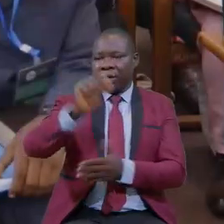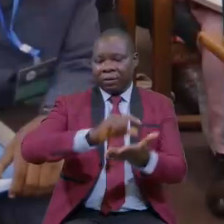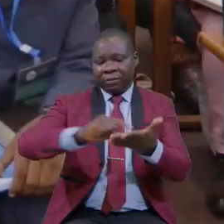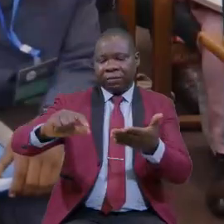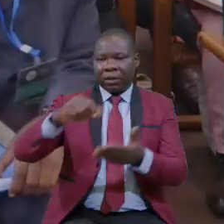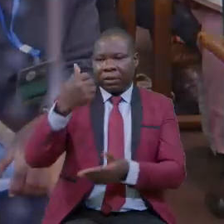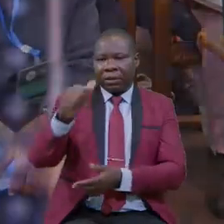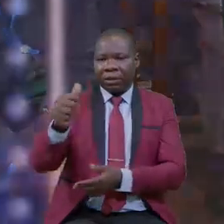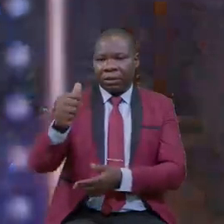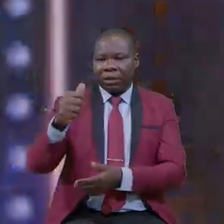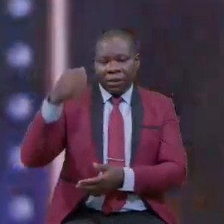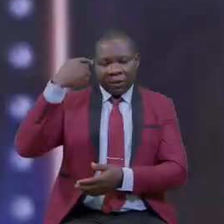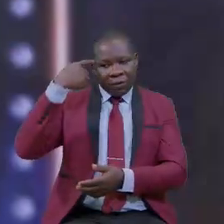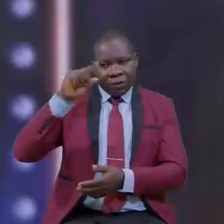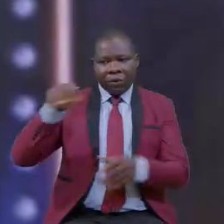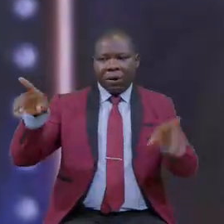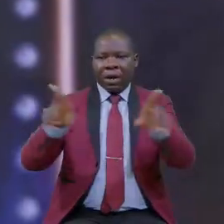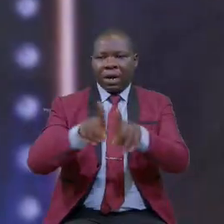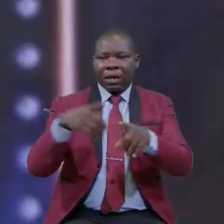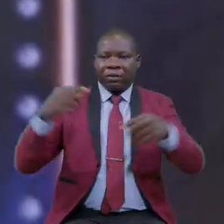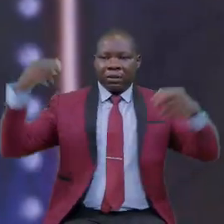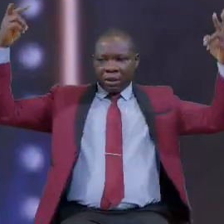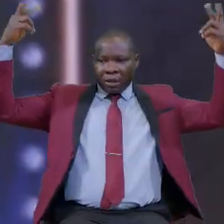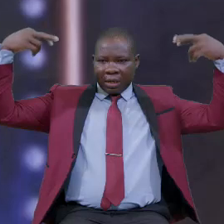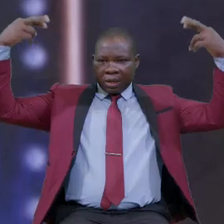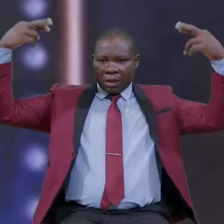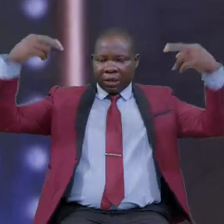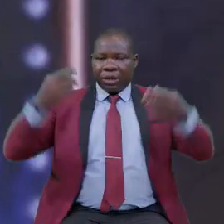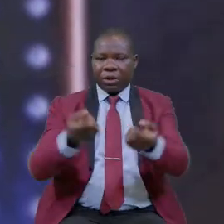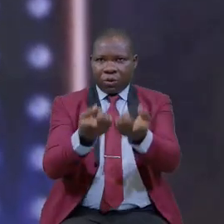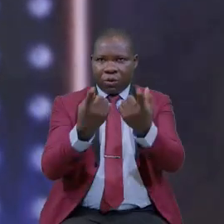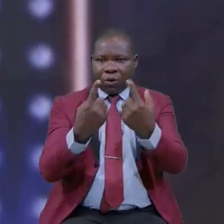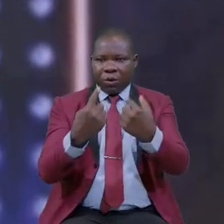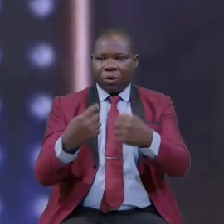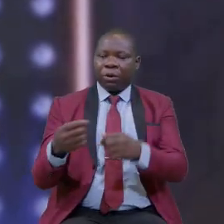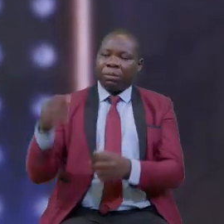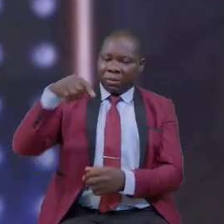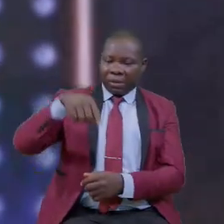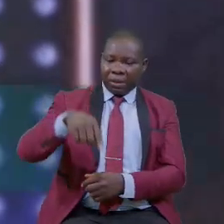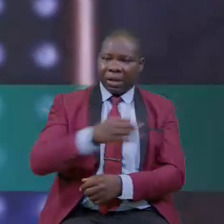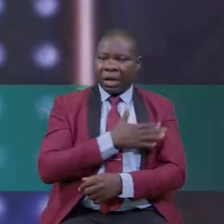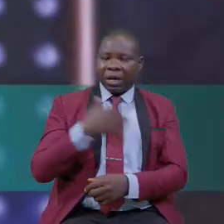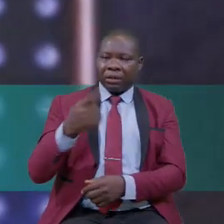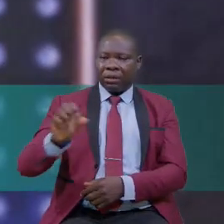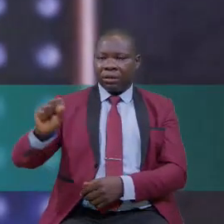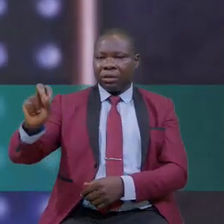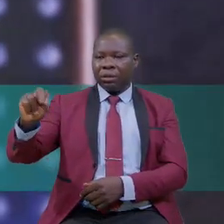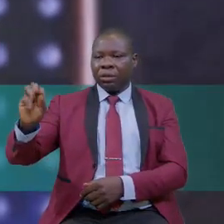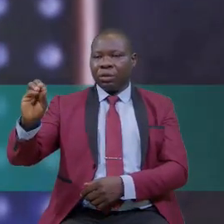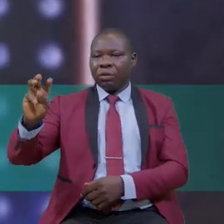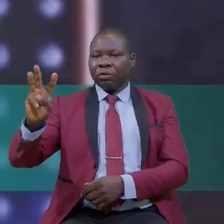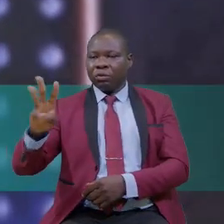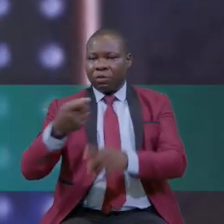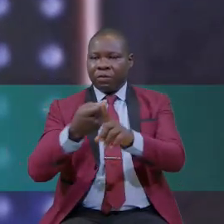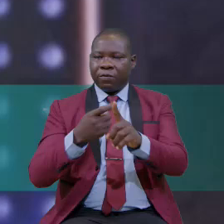rain cometh down and the snow from heaven and returnest